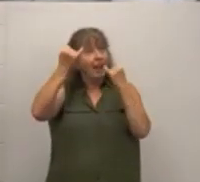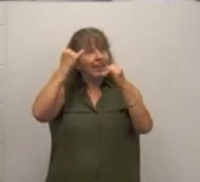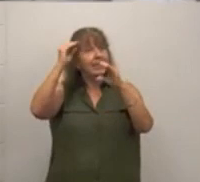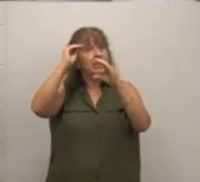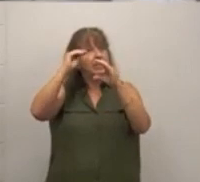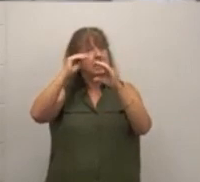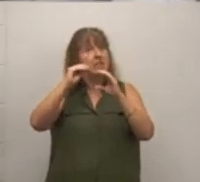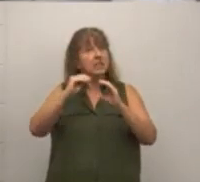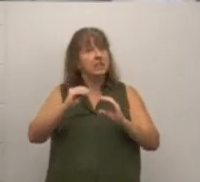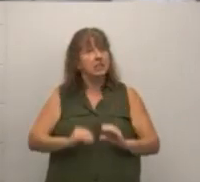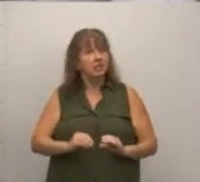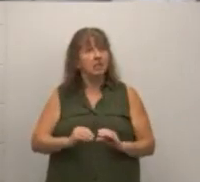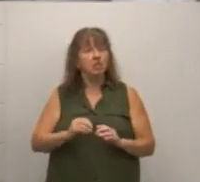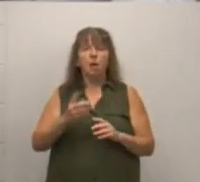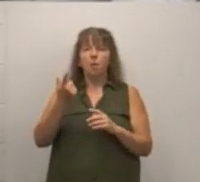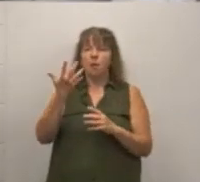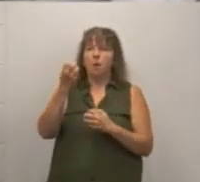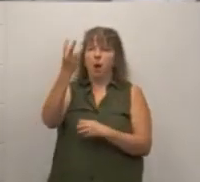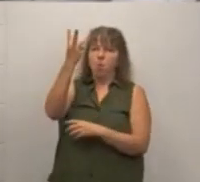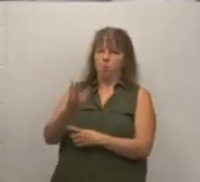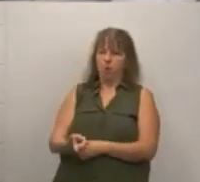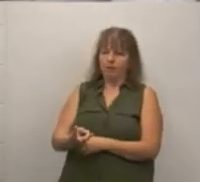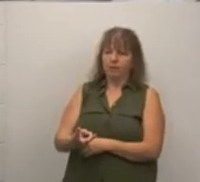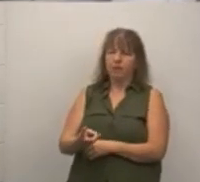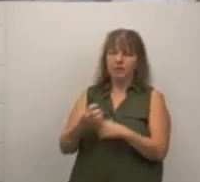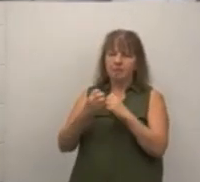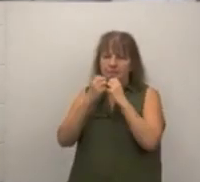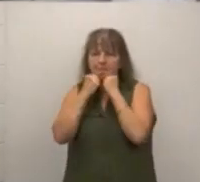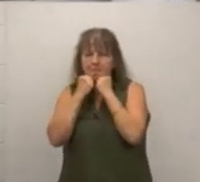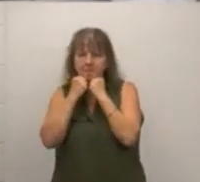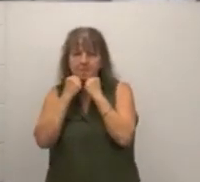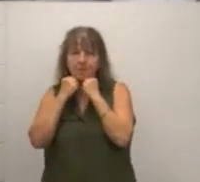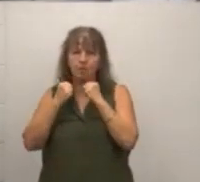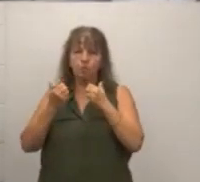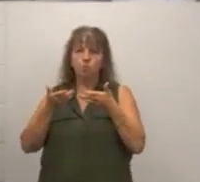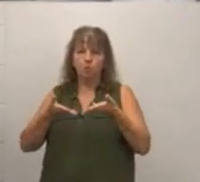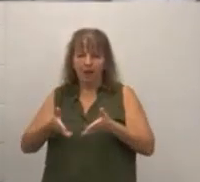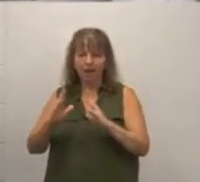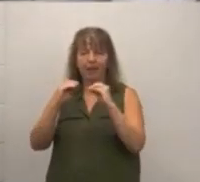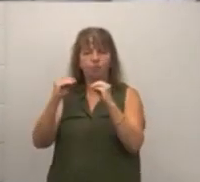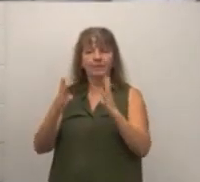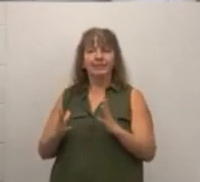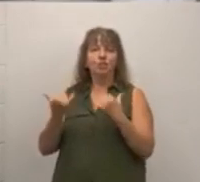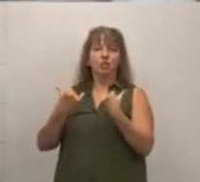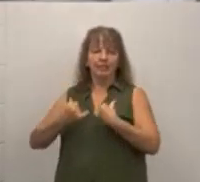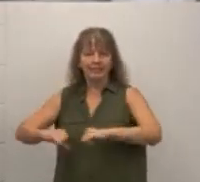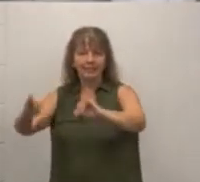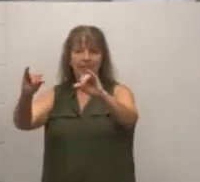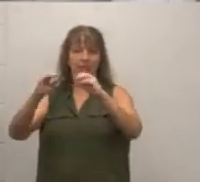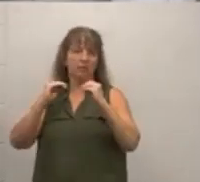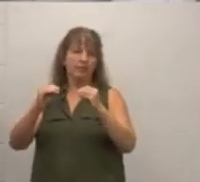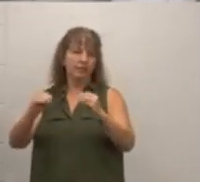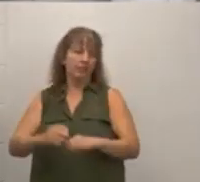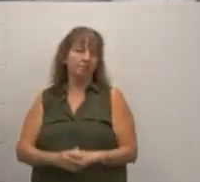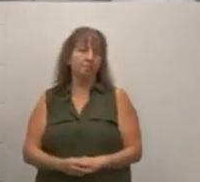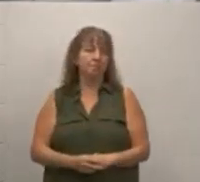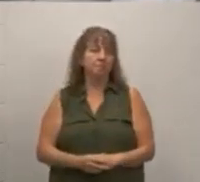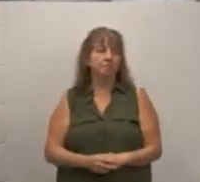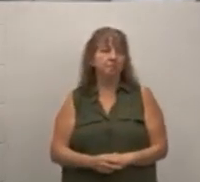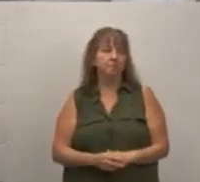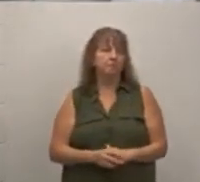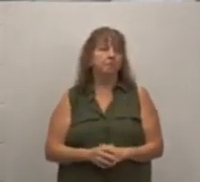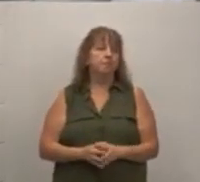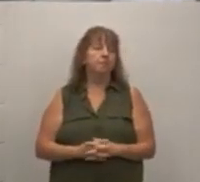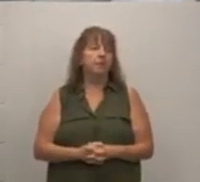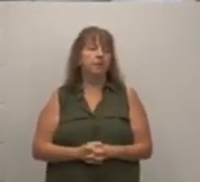are a very meaningful and creative opportunity to keep instruction moving forward in all courses for all students.